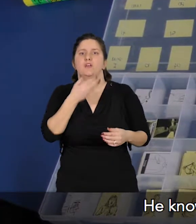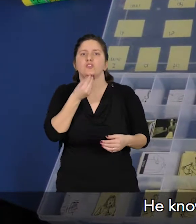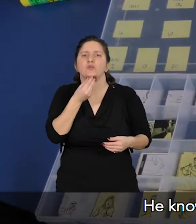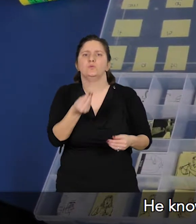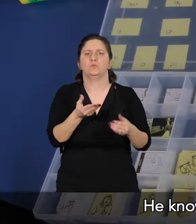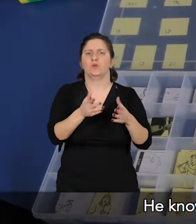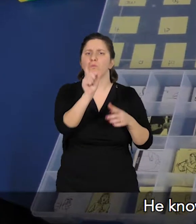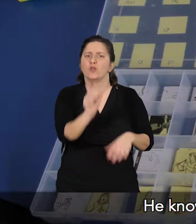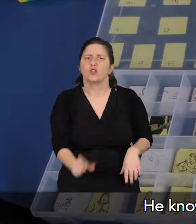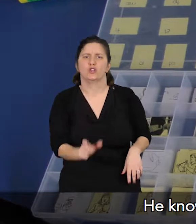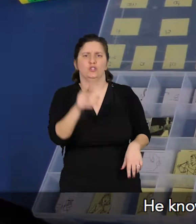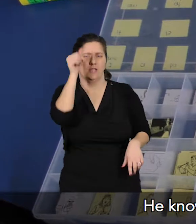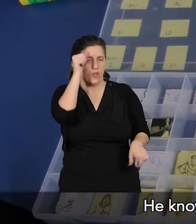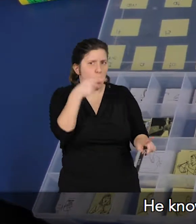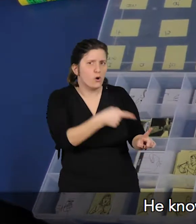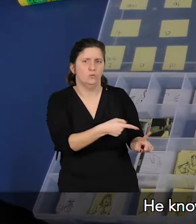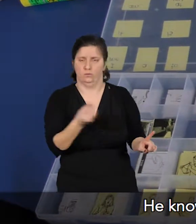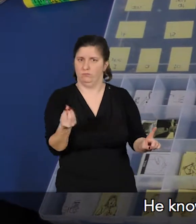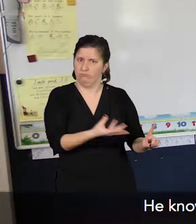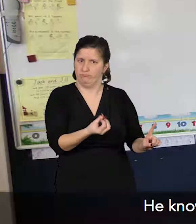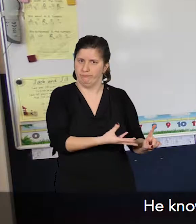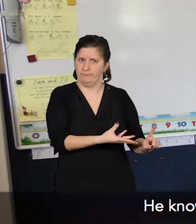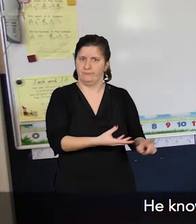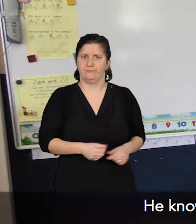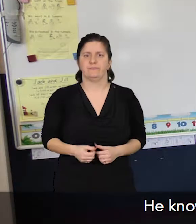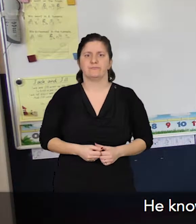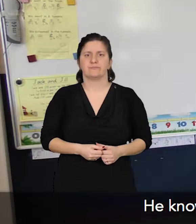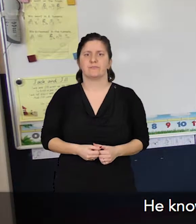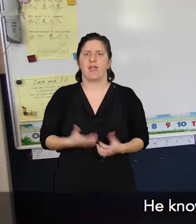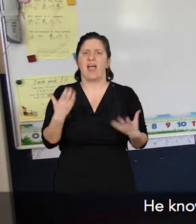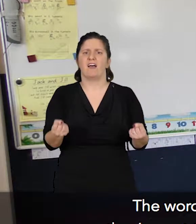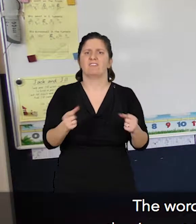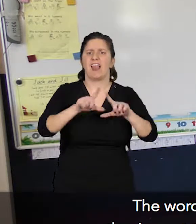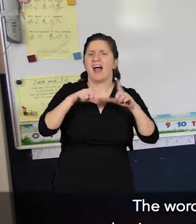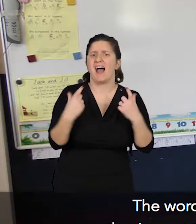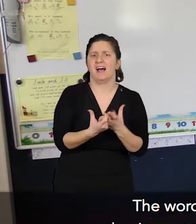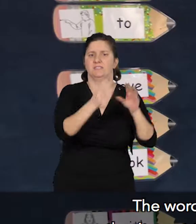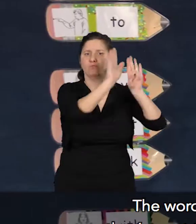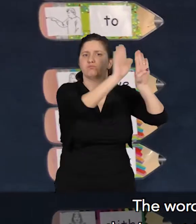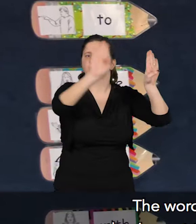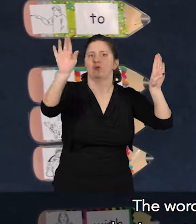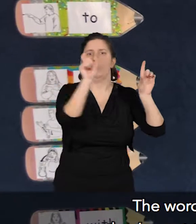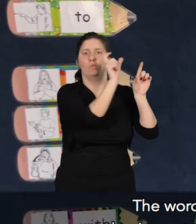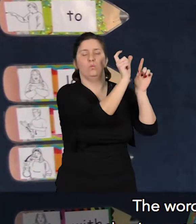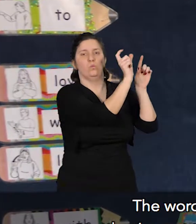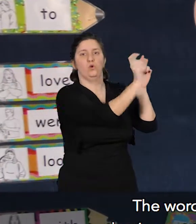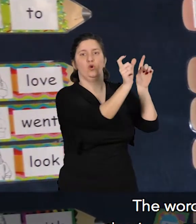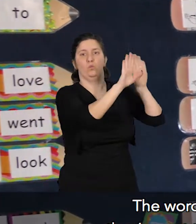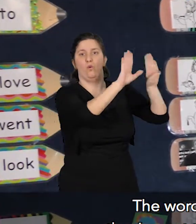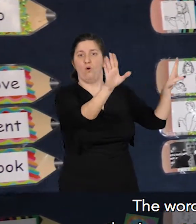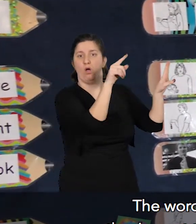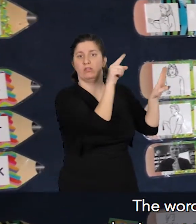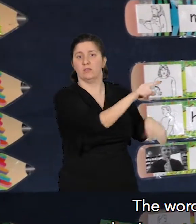frequency words, which has also the word wall we've got in the classroom over